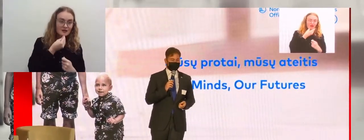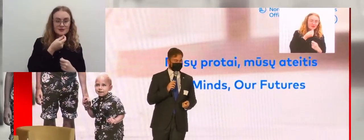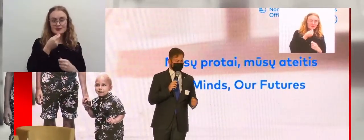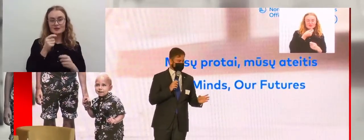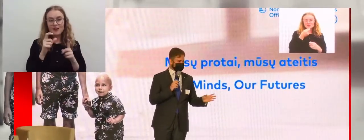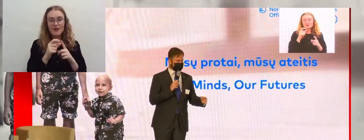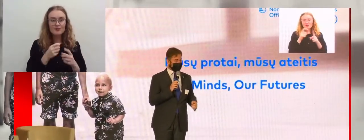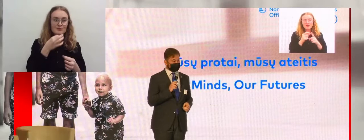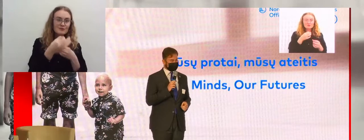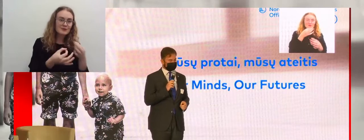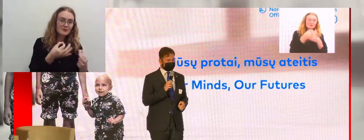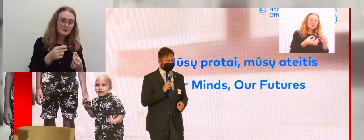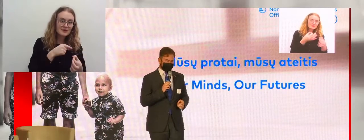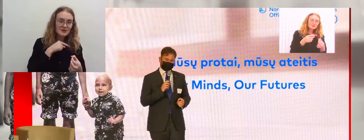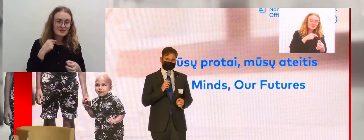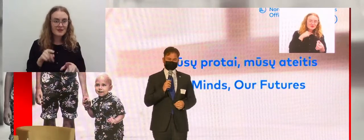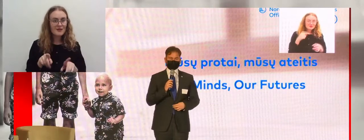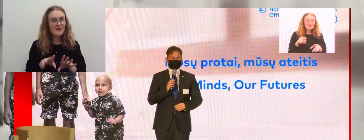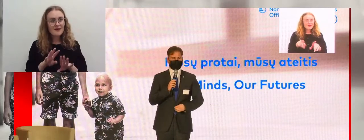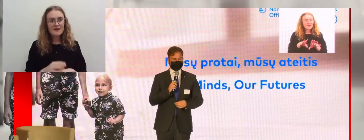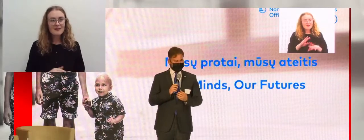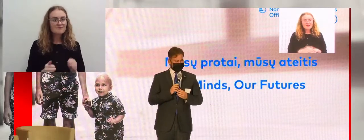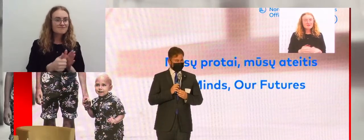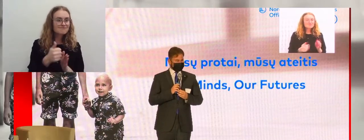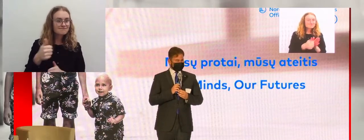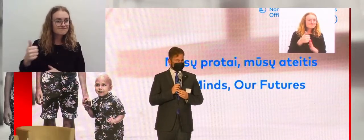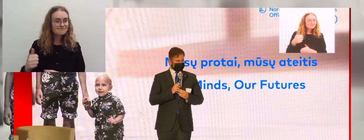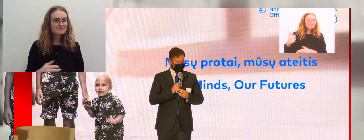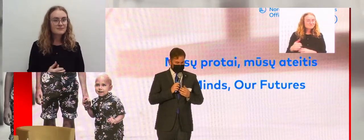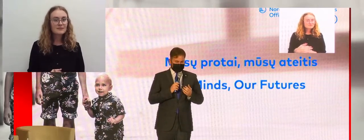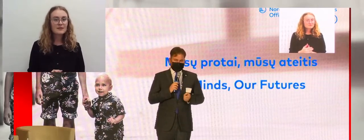that promise. I'm not sure if I will be able to, but we shall try.